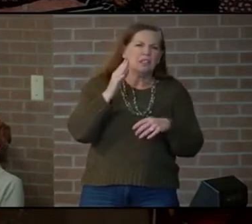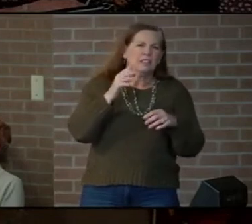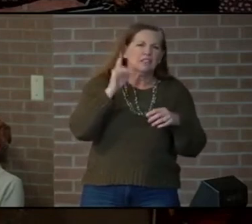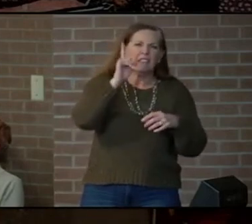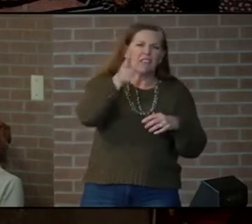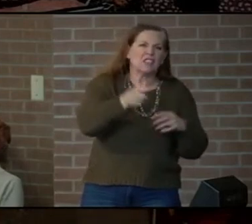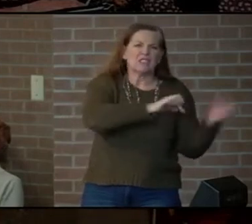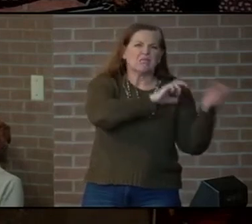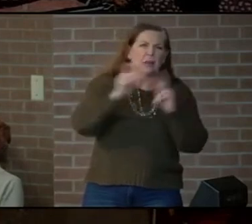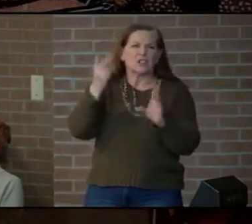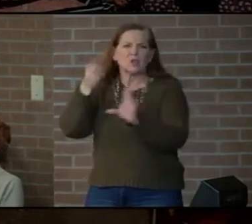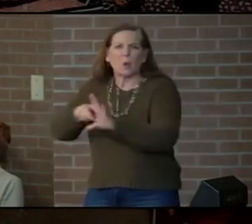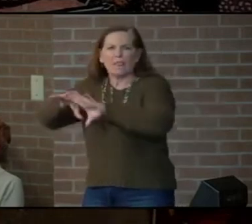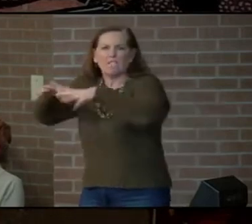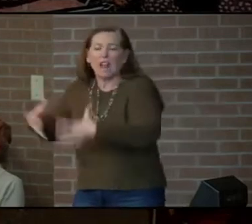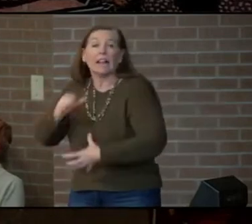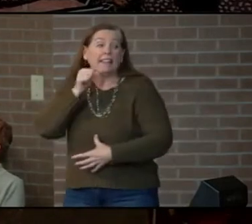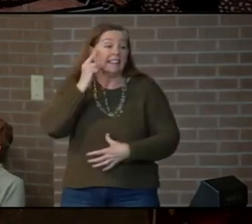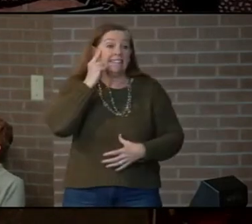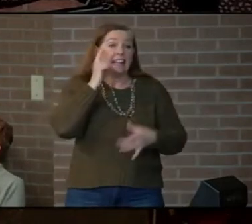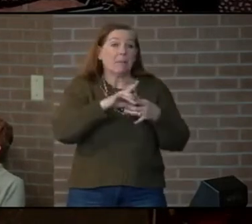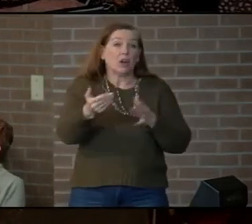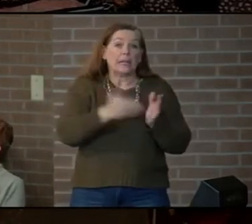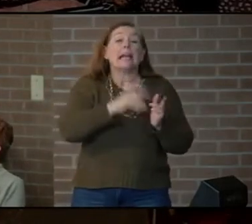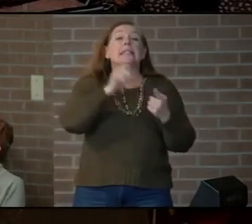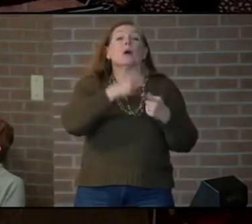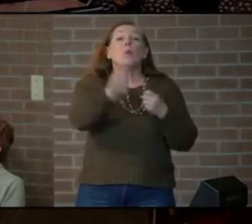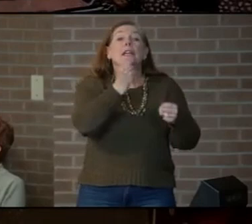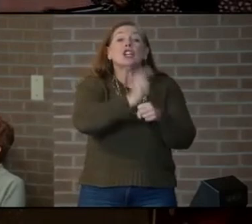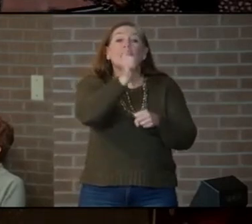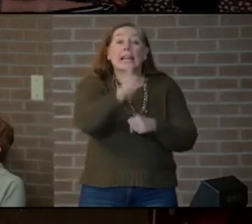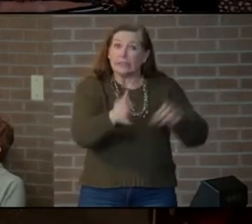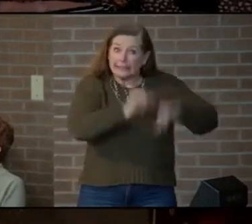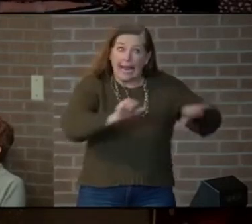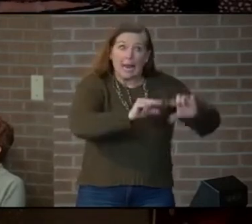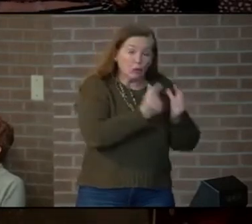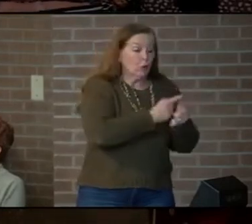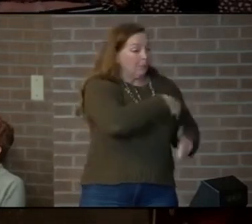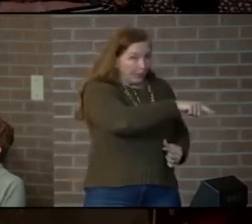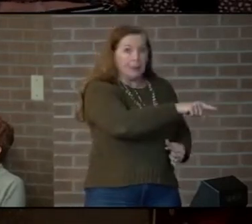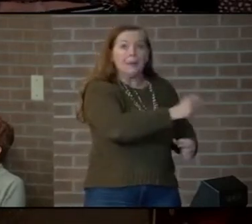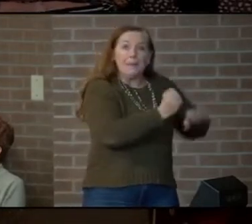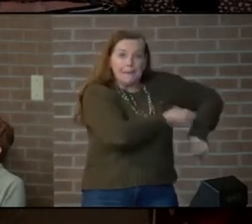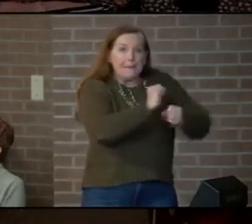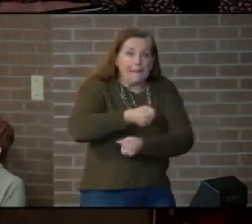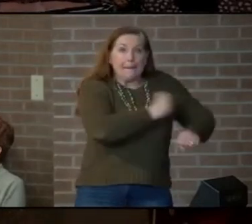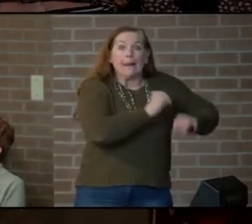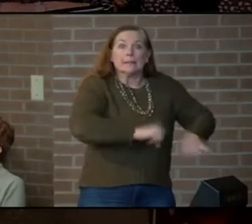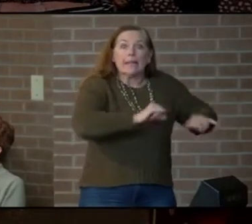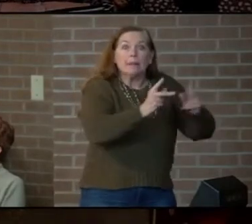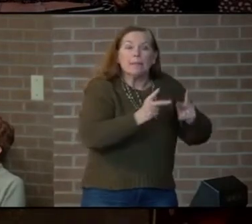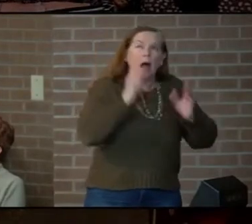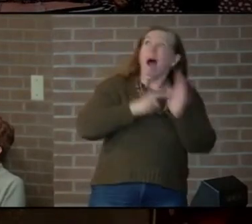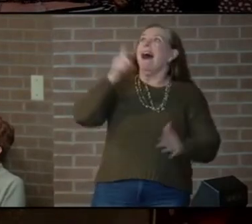flock, and they really didn't think about her again until a year later, that kayaking group came going around in the same spot, and